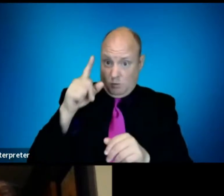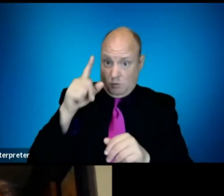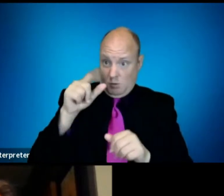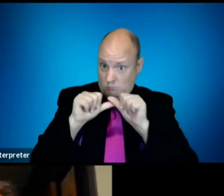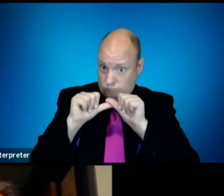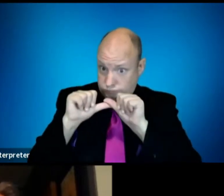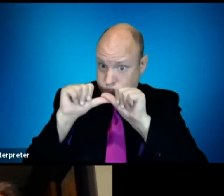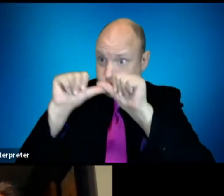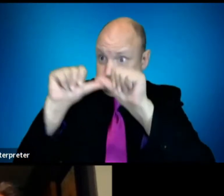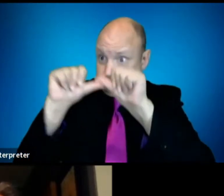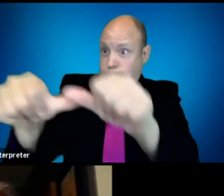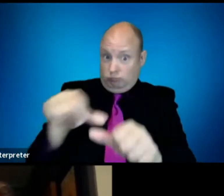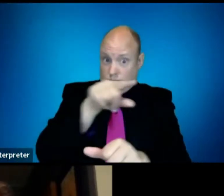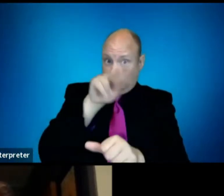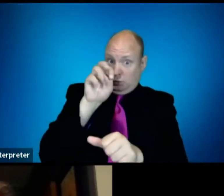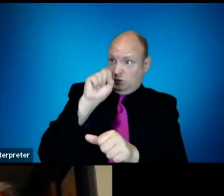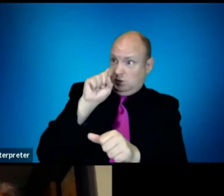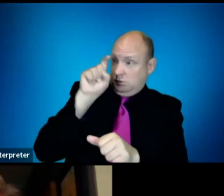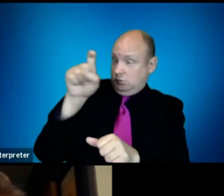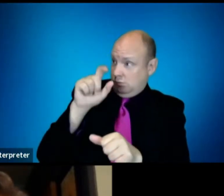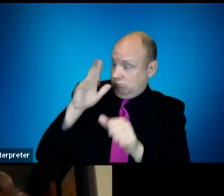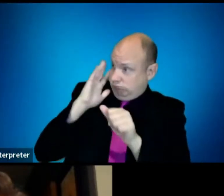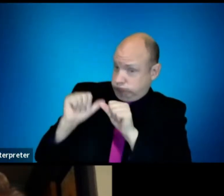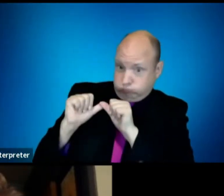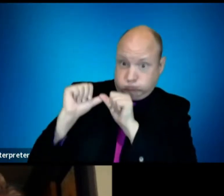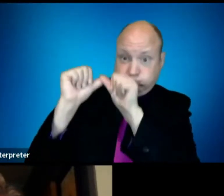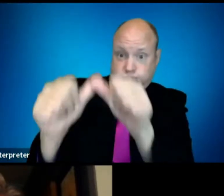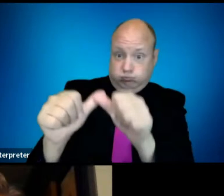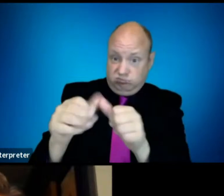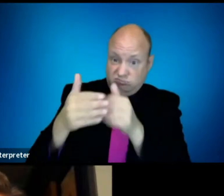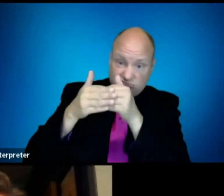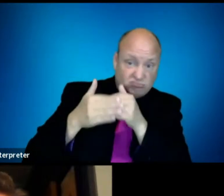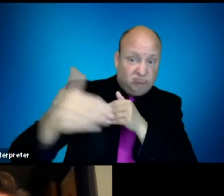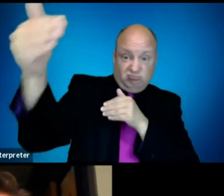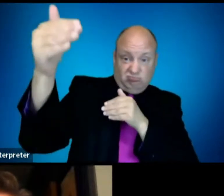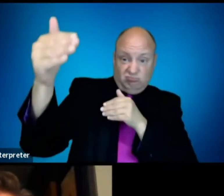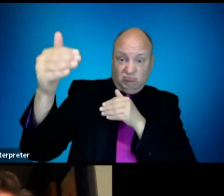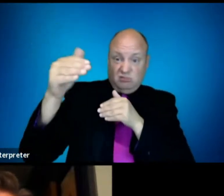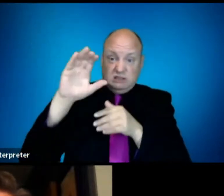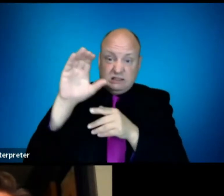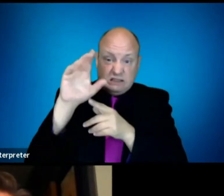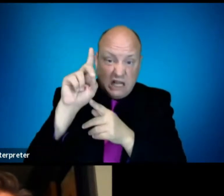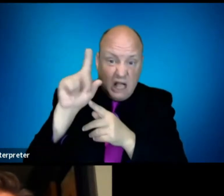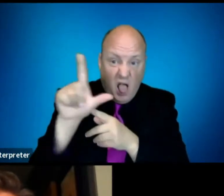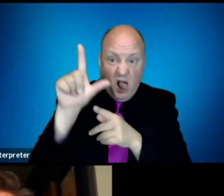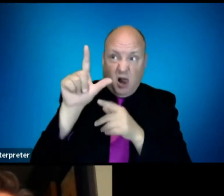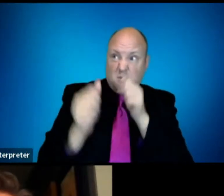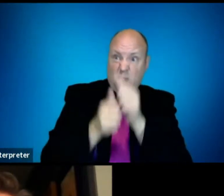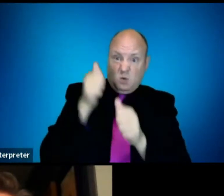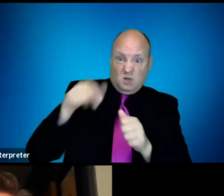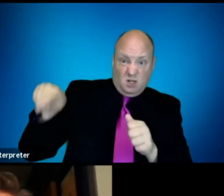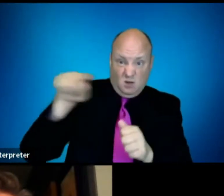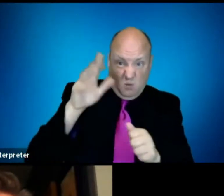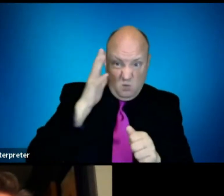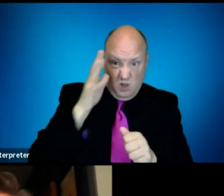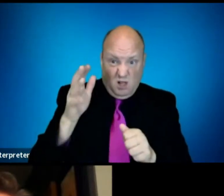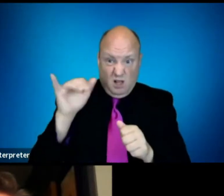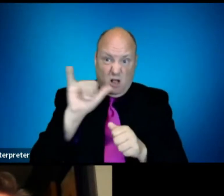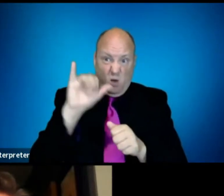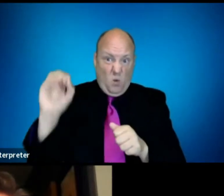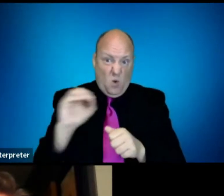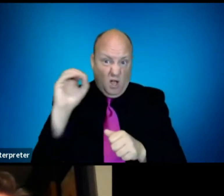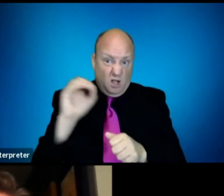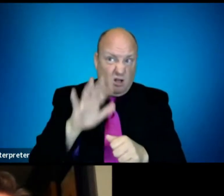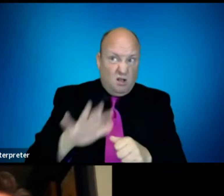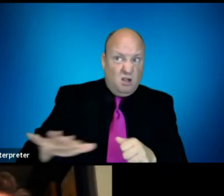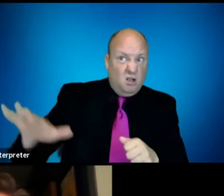CDL is something that will return again? Do you think that most school districts in Oregon are going to have to be doing CDL at one